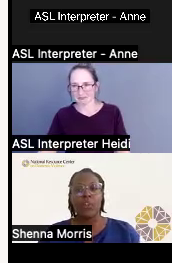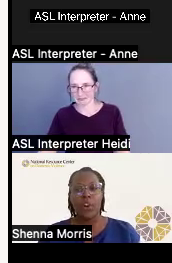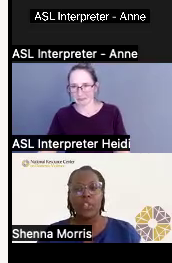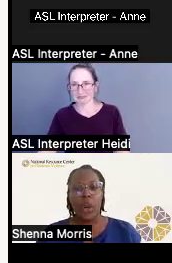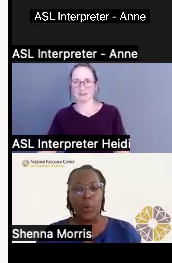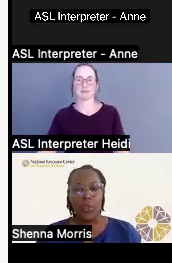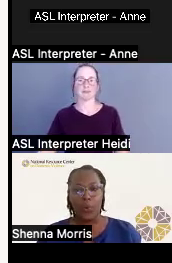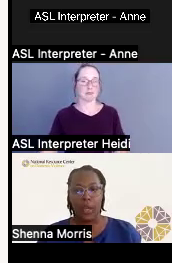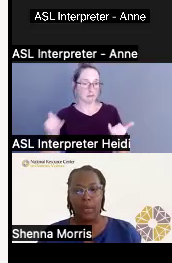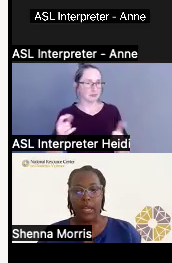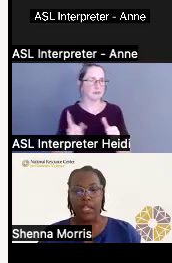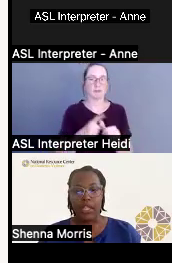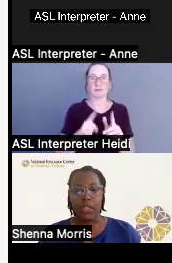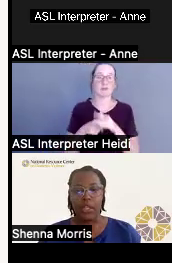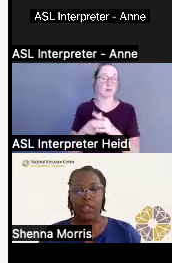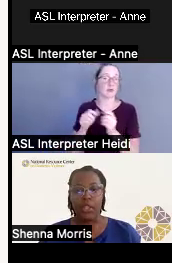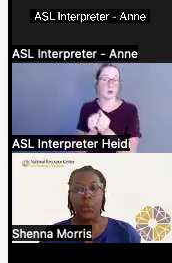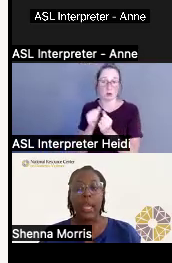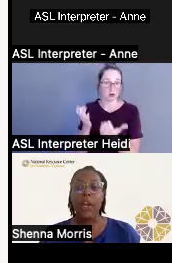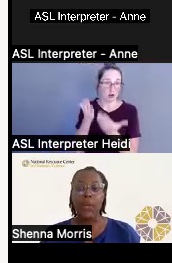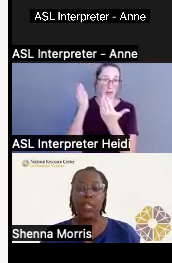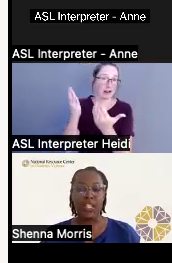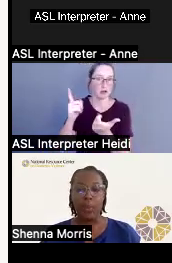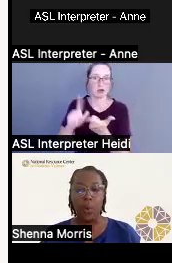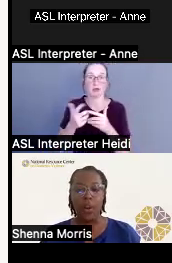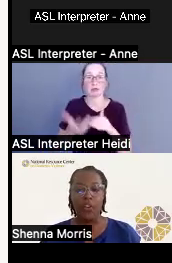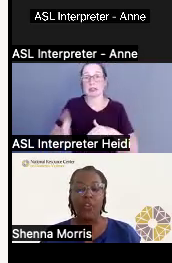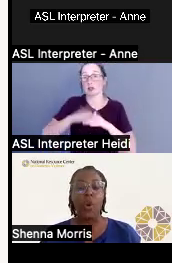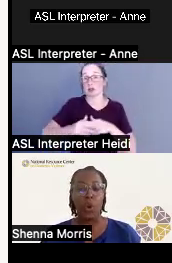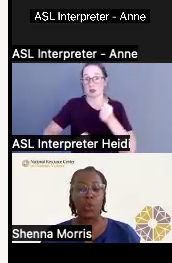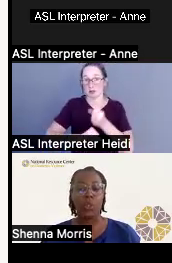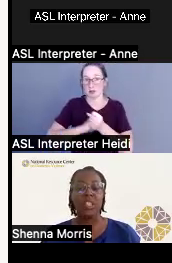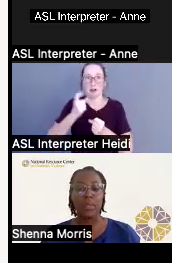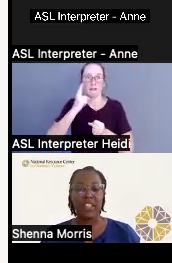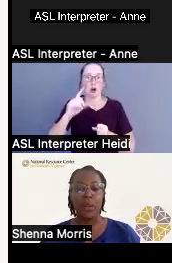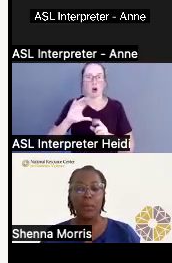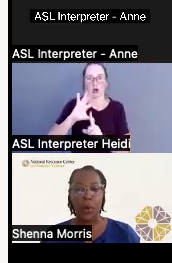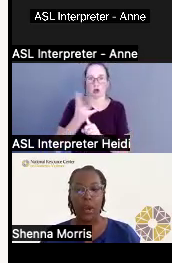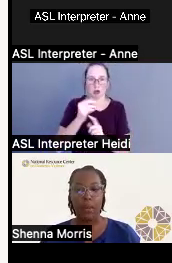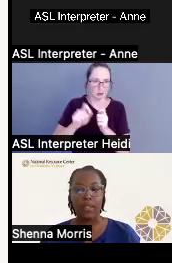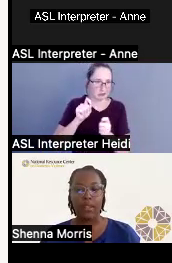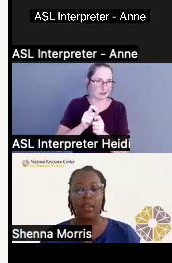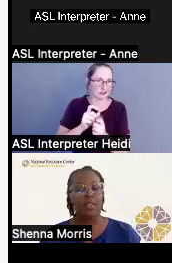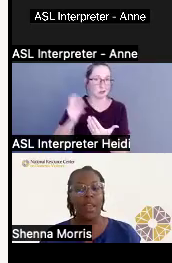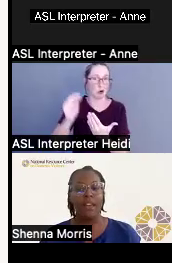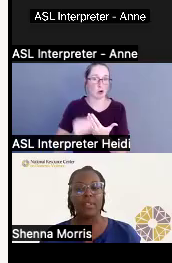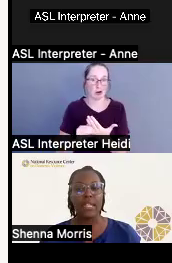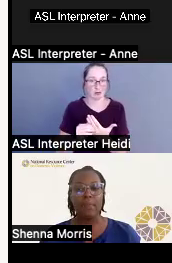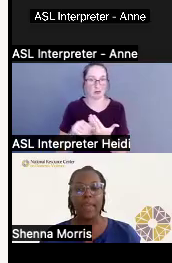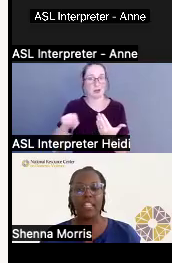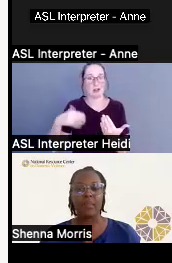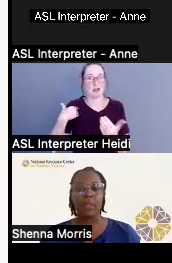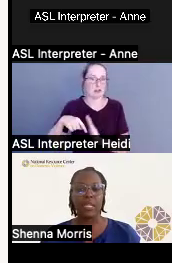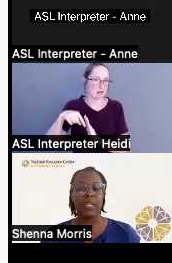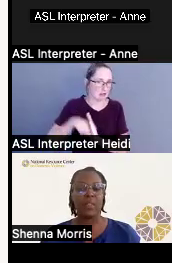So we first start with the recommendation to increase support for culturally specific programs that have